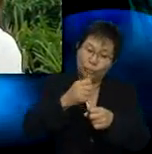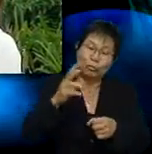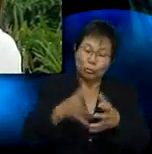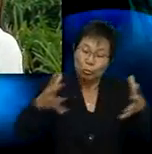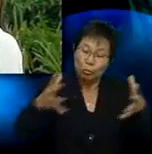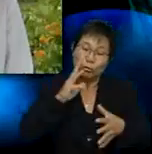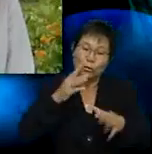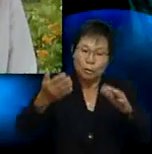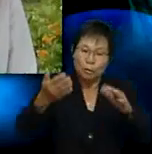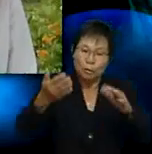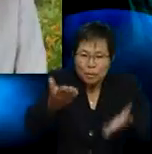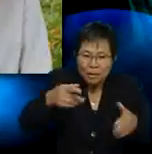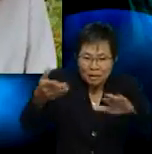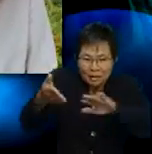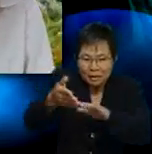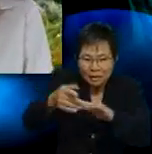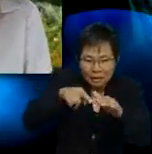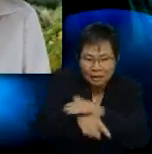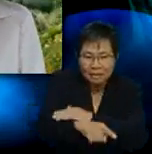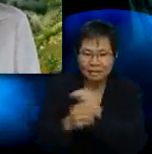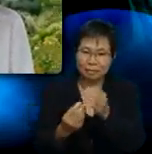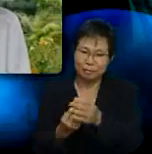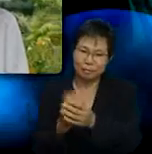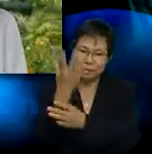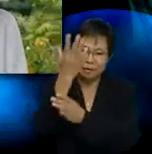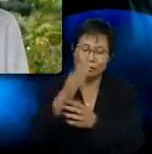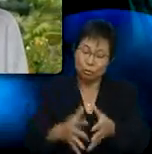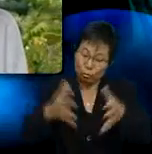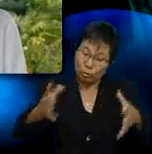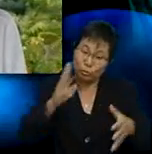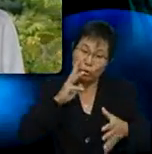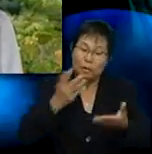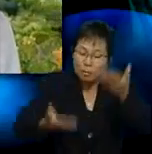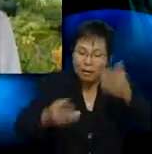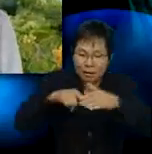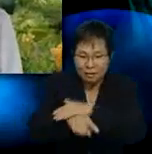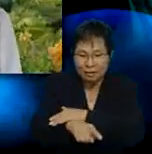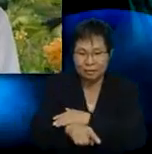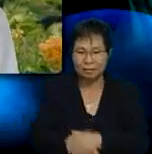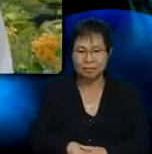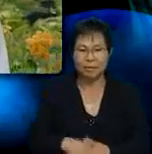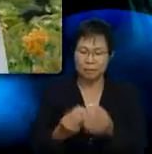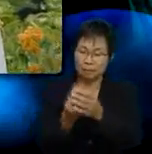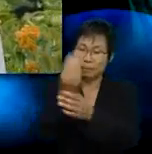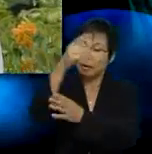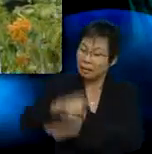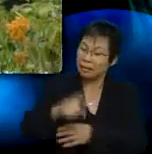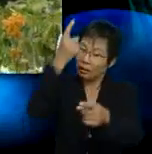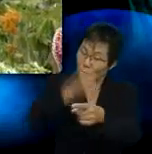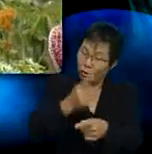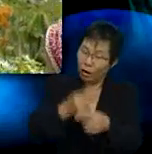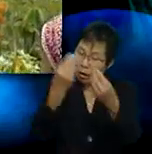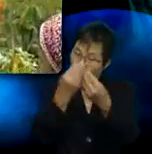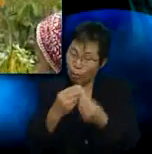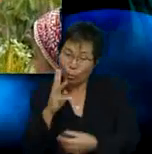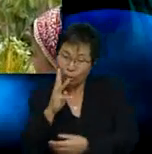plant. Yes Lily, that's right. Too much water may kill them. Plants need the right amount